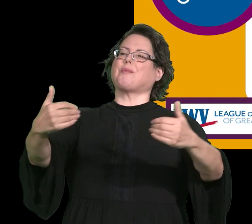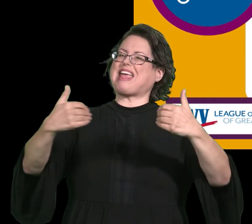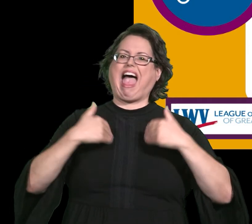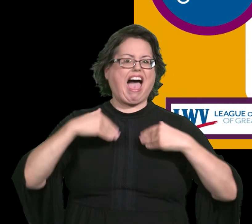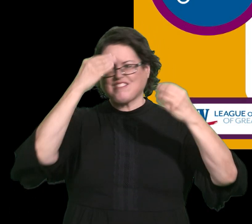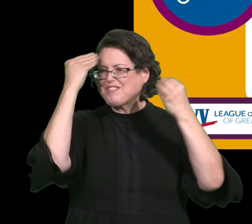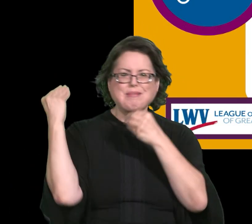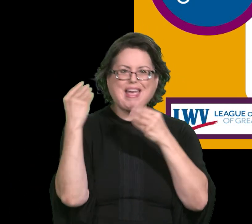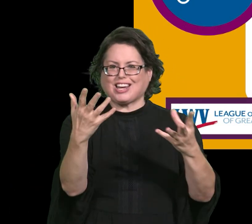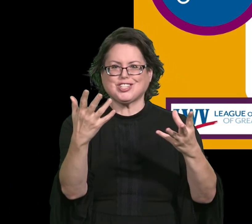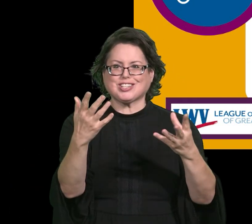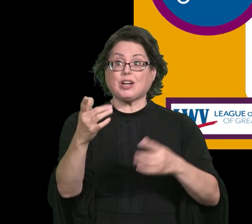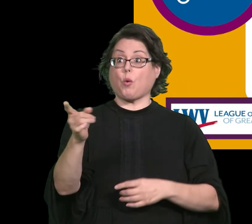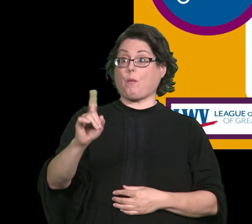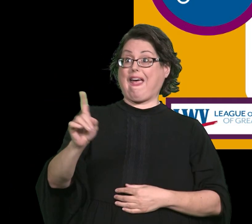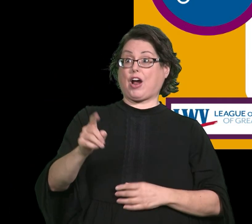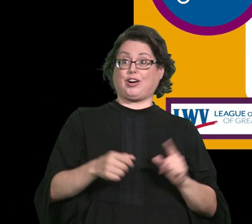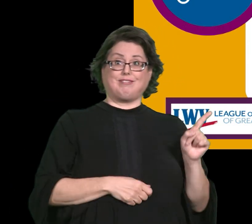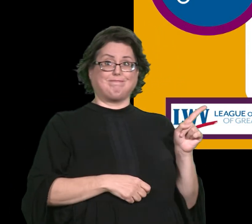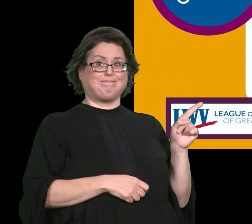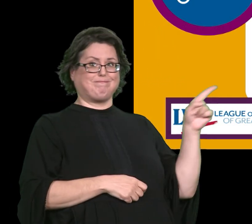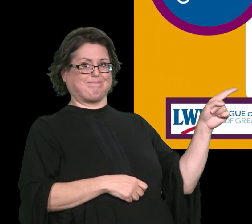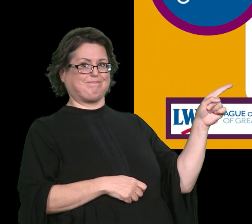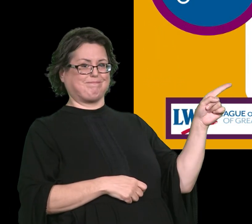more, we have it for you at